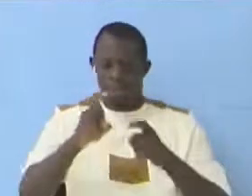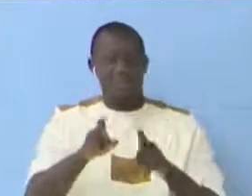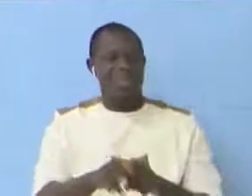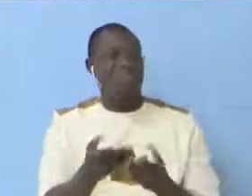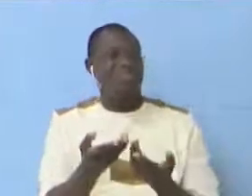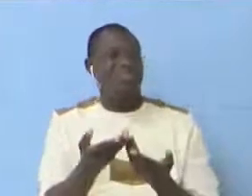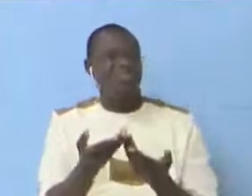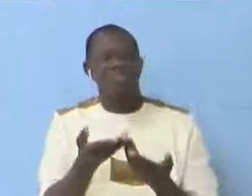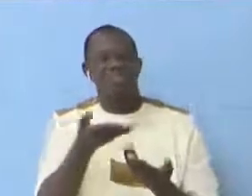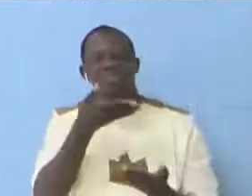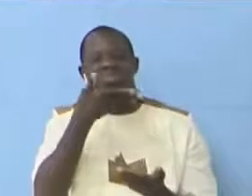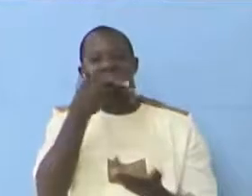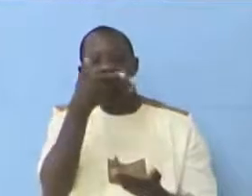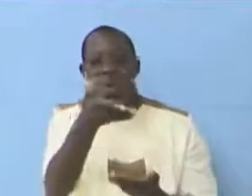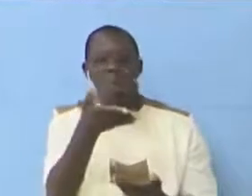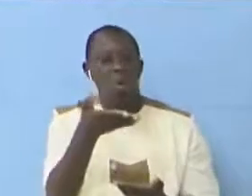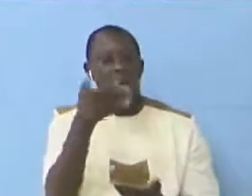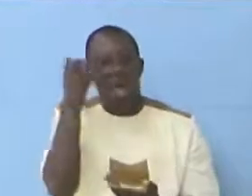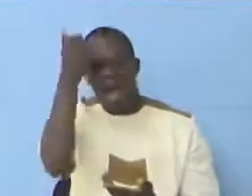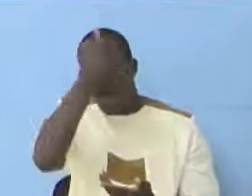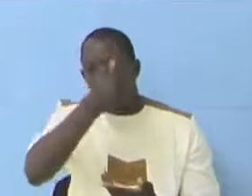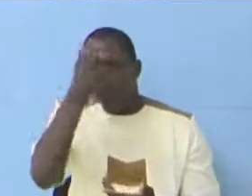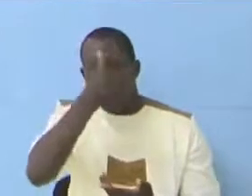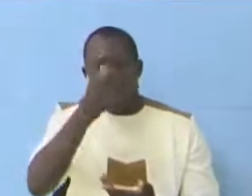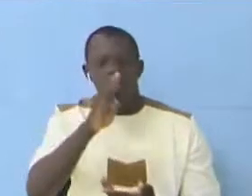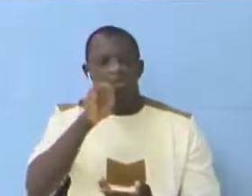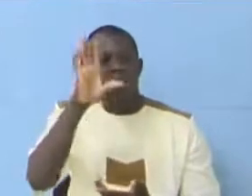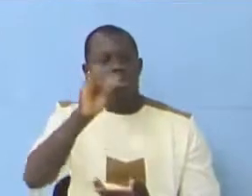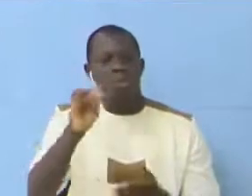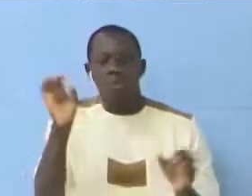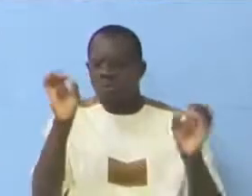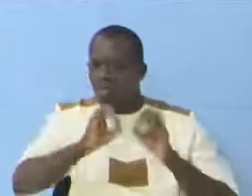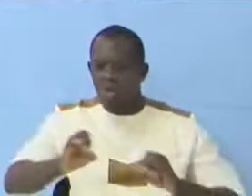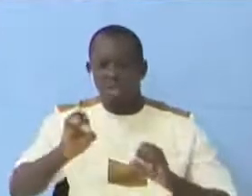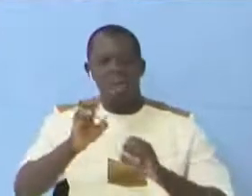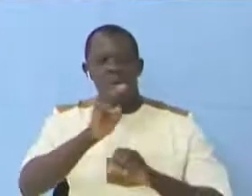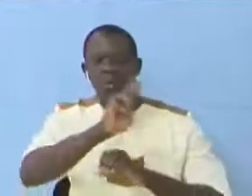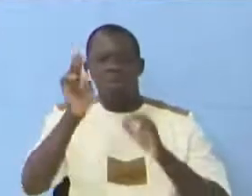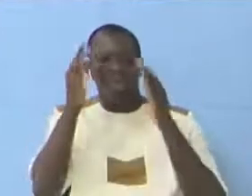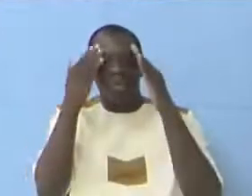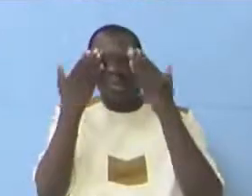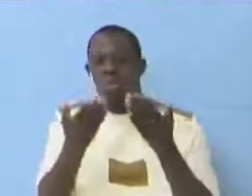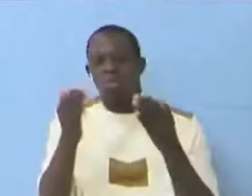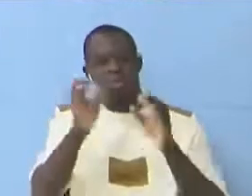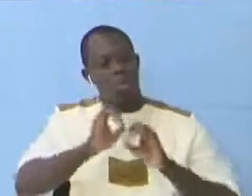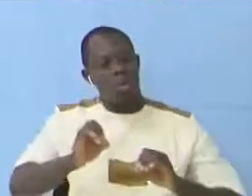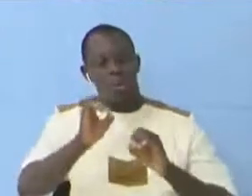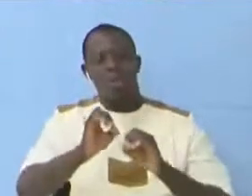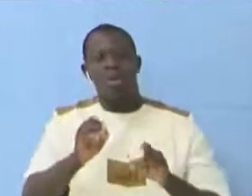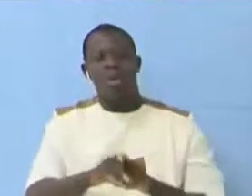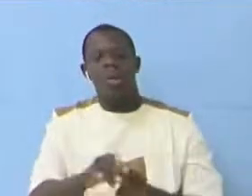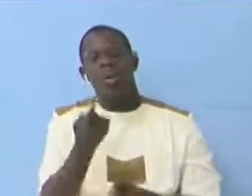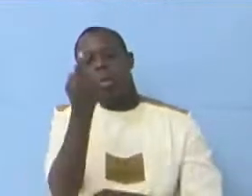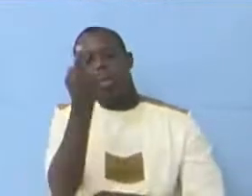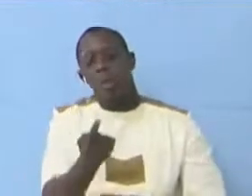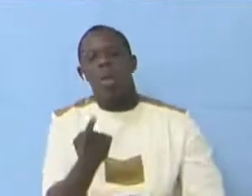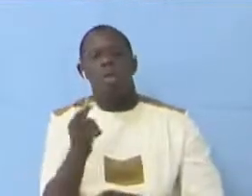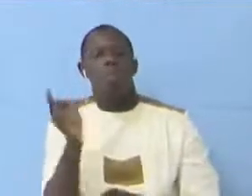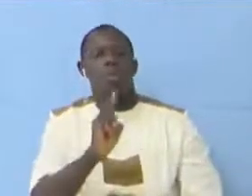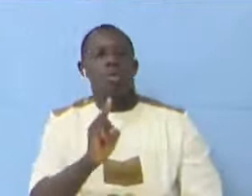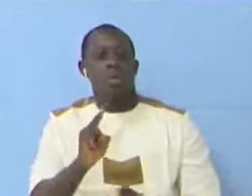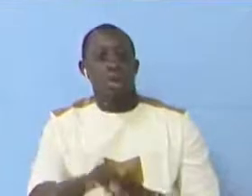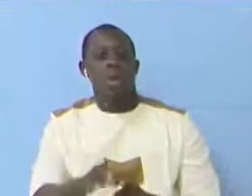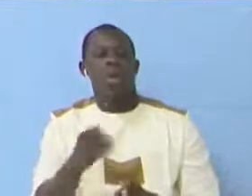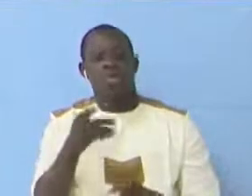innocent young Africans. Ben tey de ay doomi ndaw yoo xam ne waa Afrika lañ. Whose only crime was just